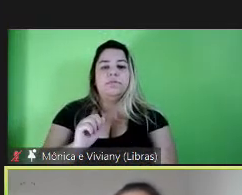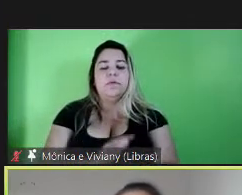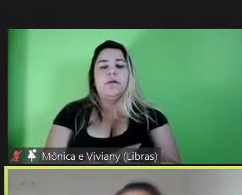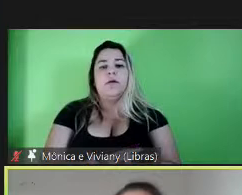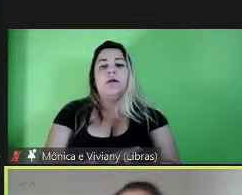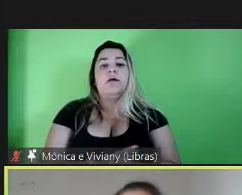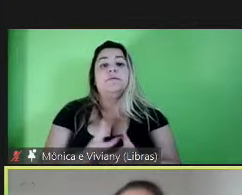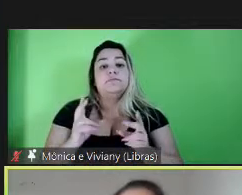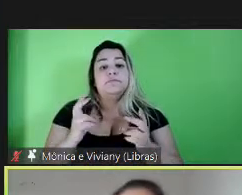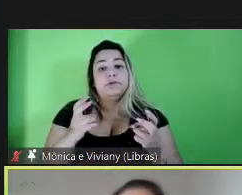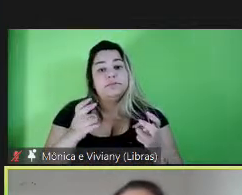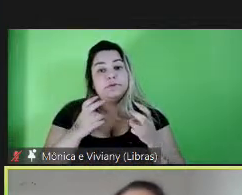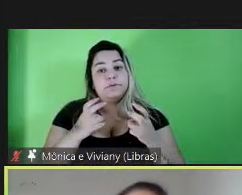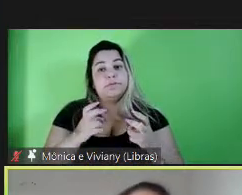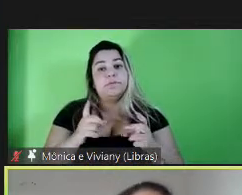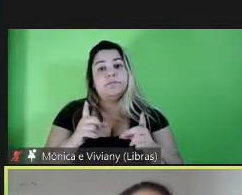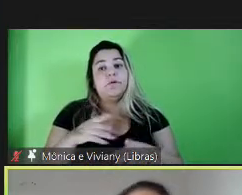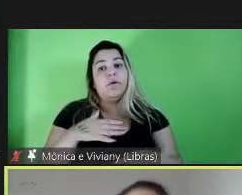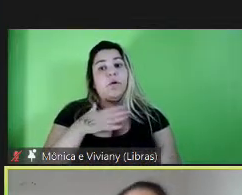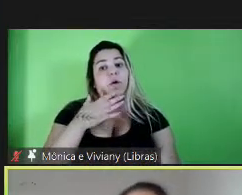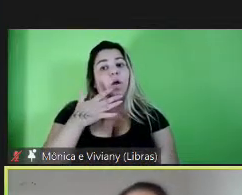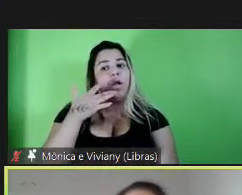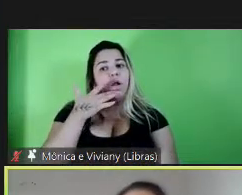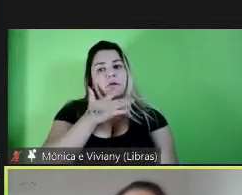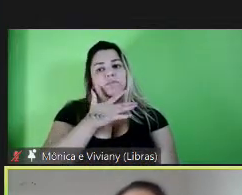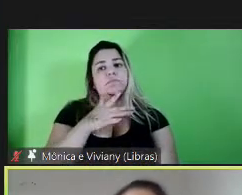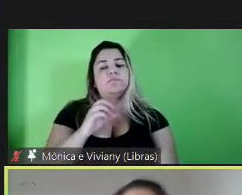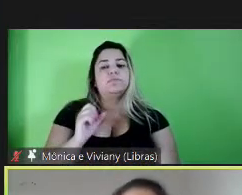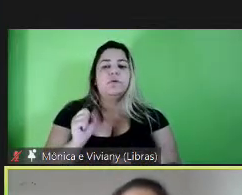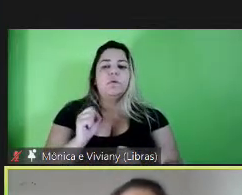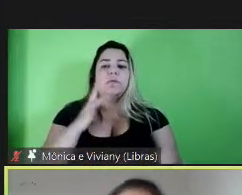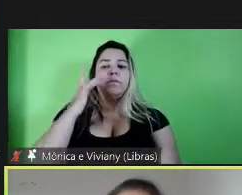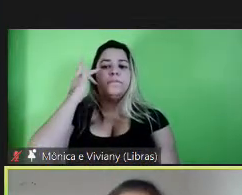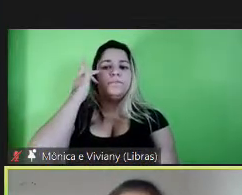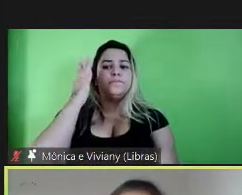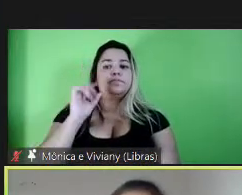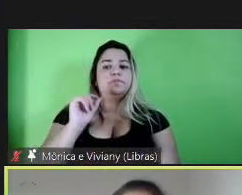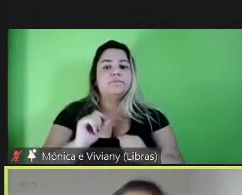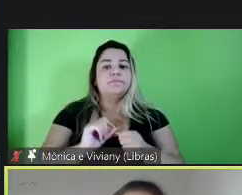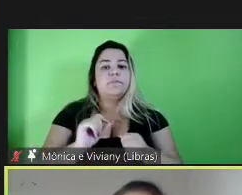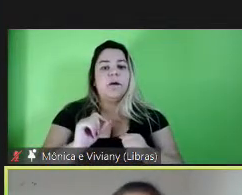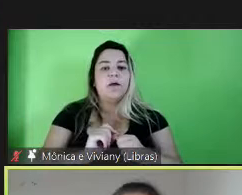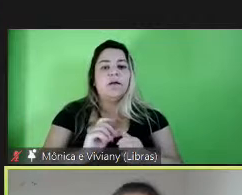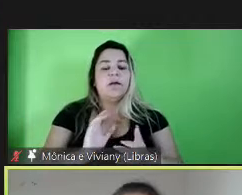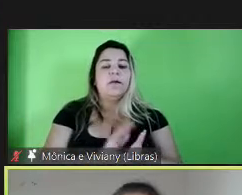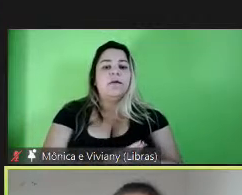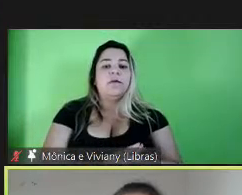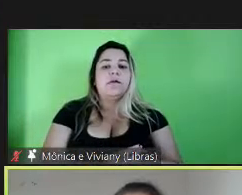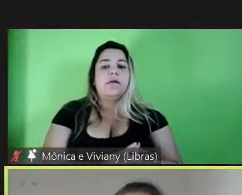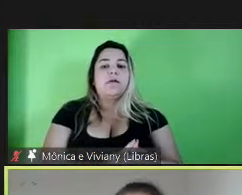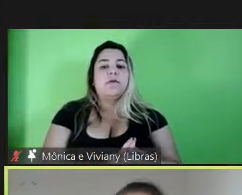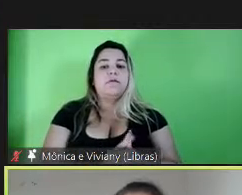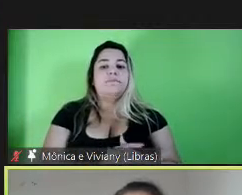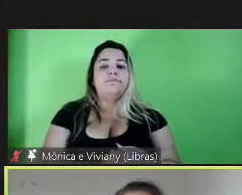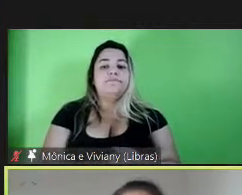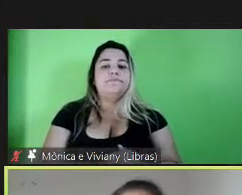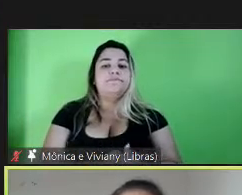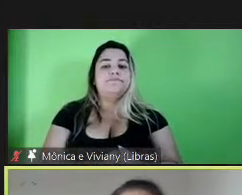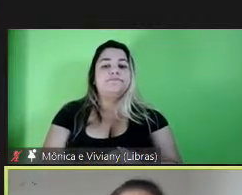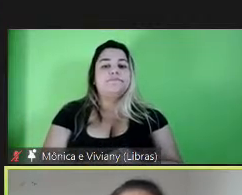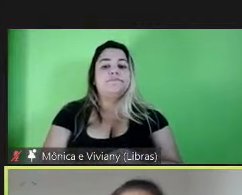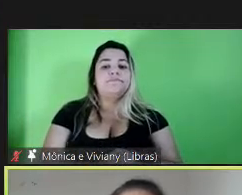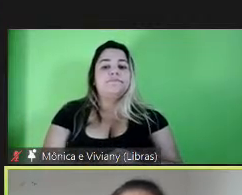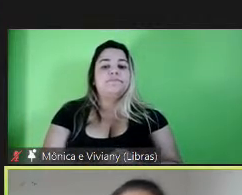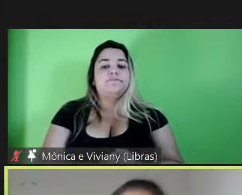to put their hands there and work and think that it can be very healthy and easy to do some practices.